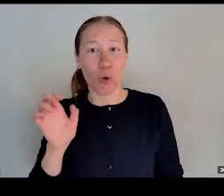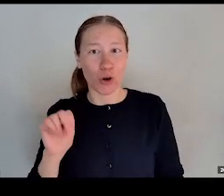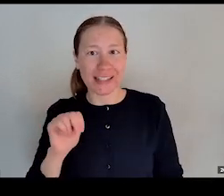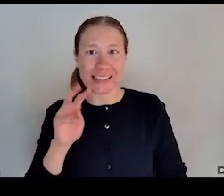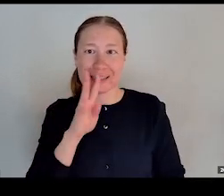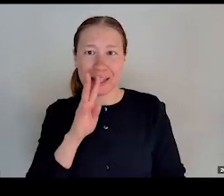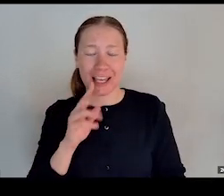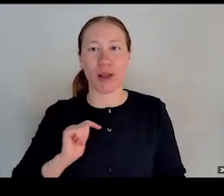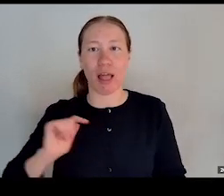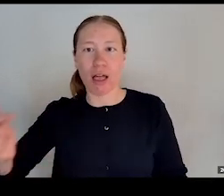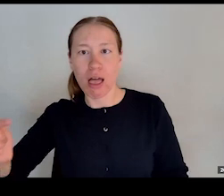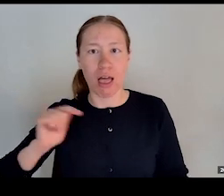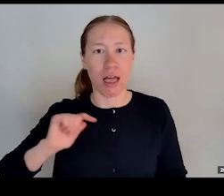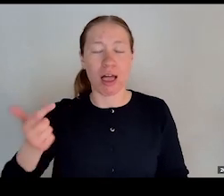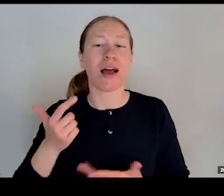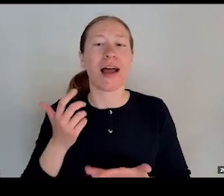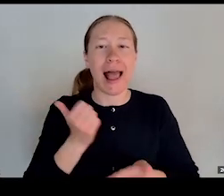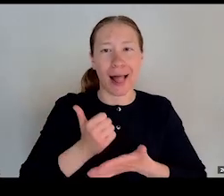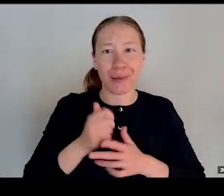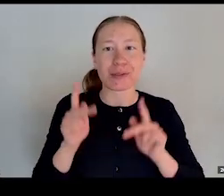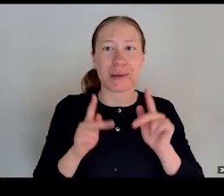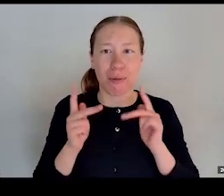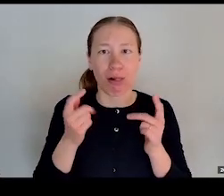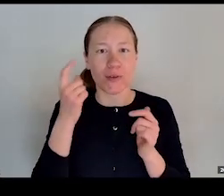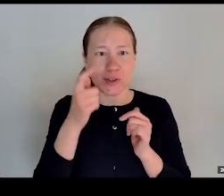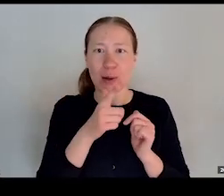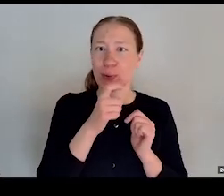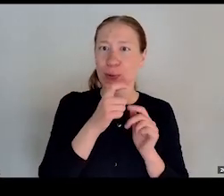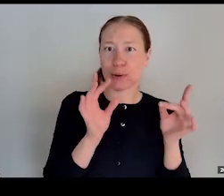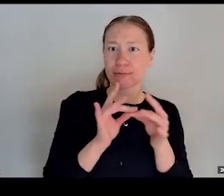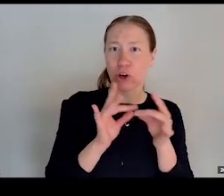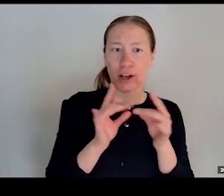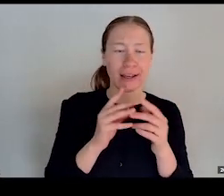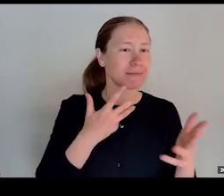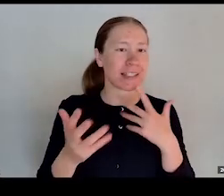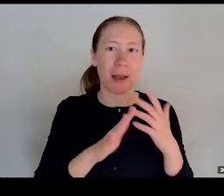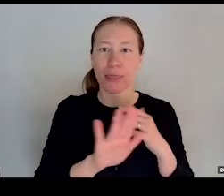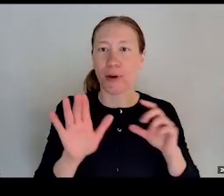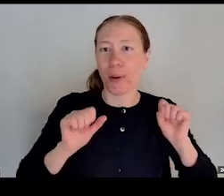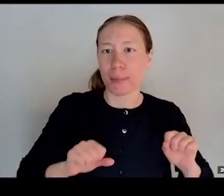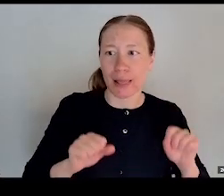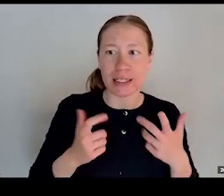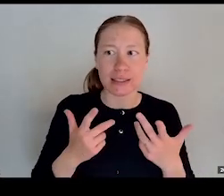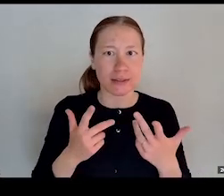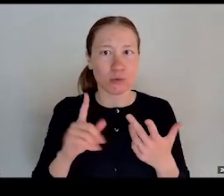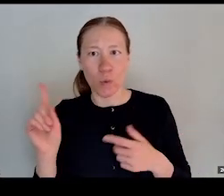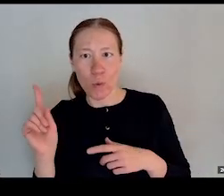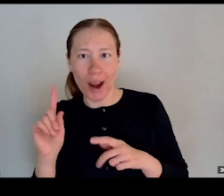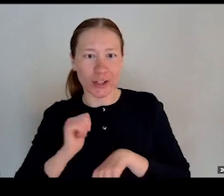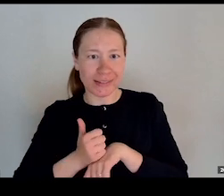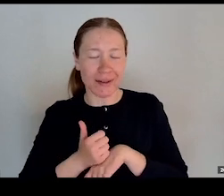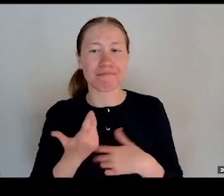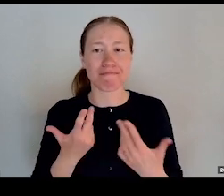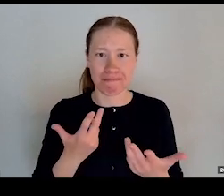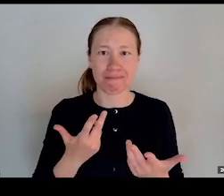forth. This helps individuals to follow along regardless of their abilities, limitations, or location.